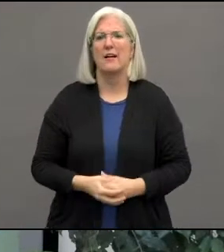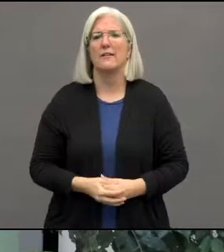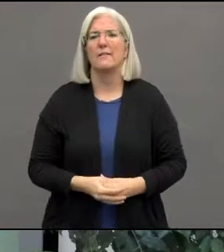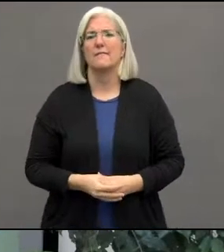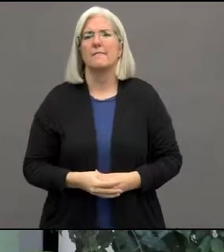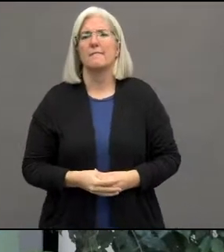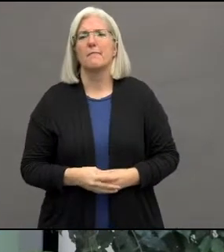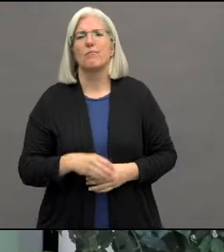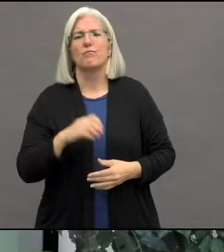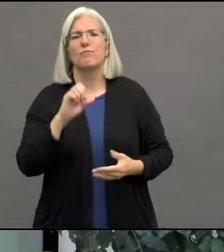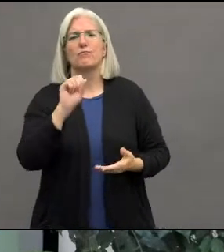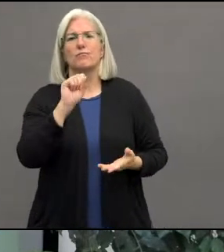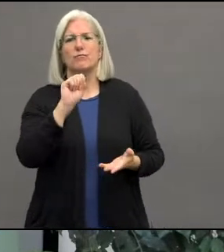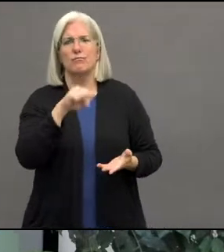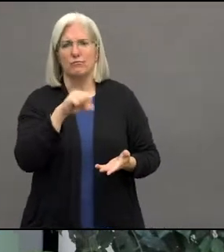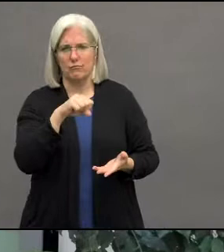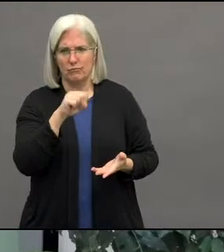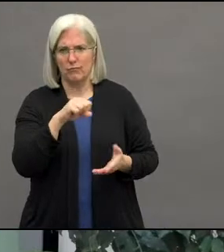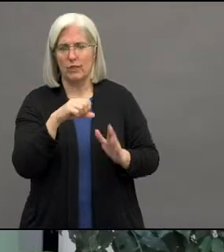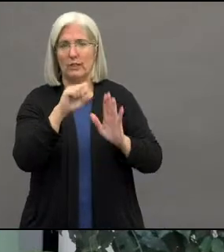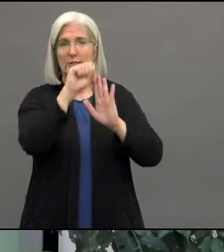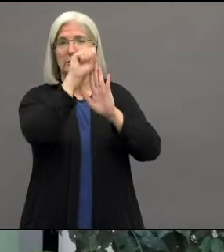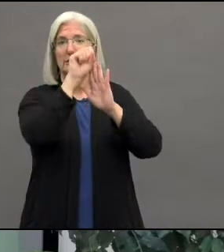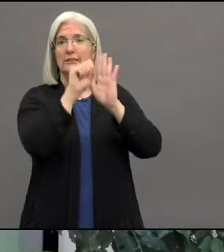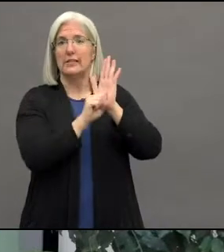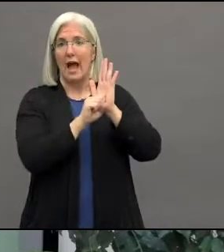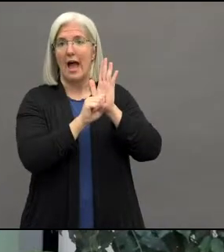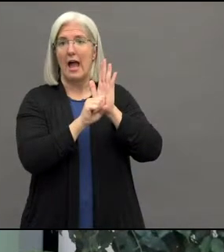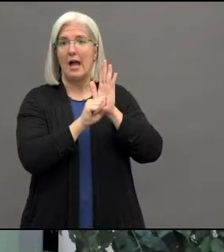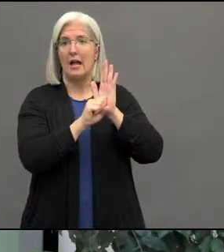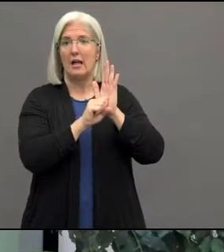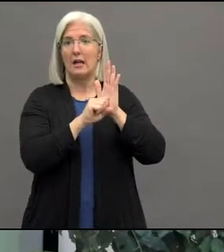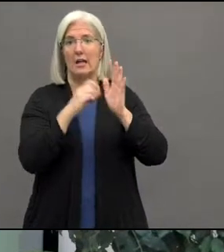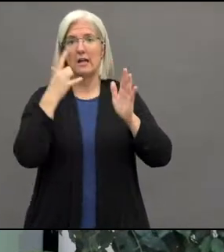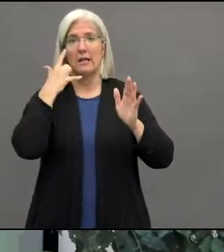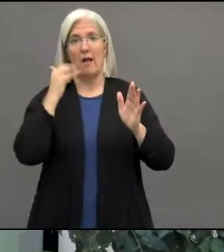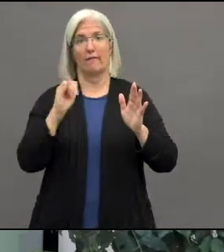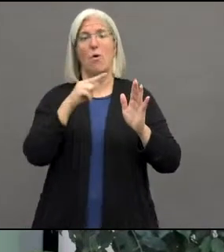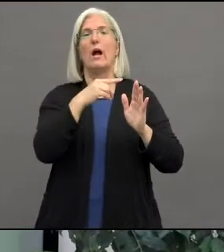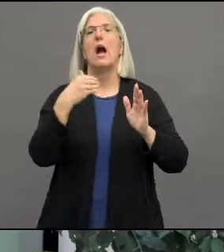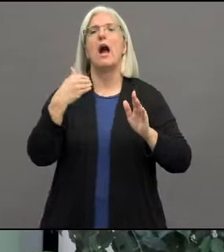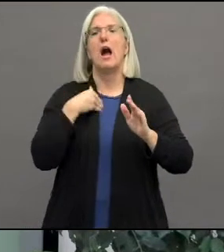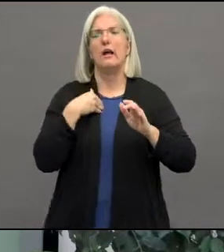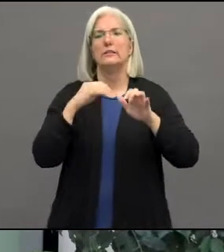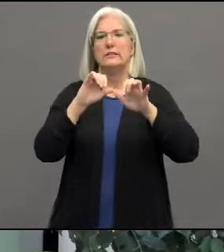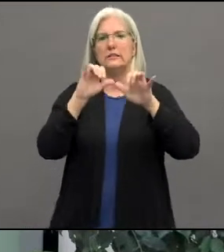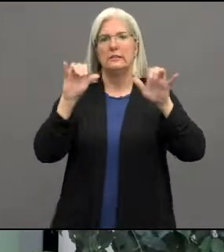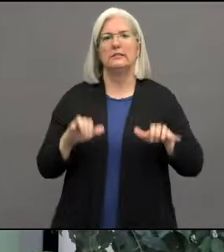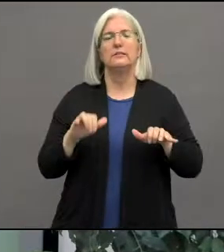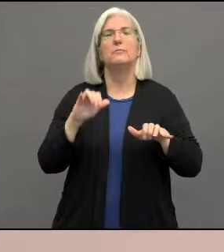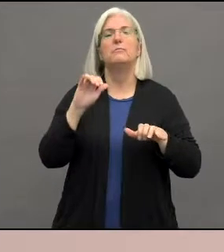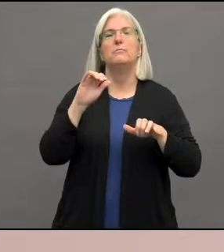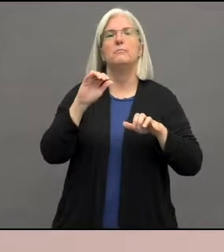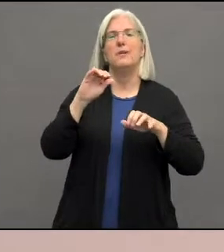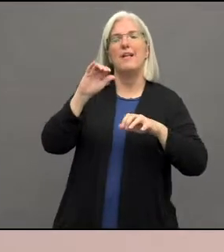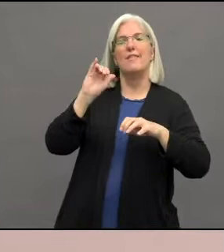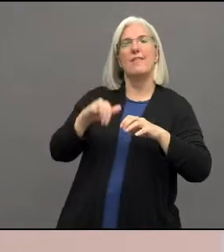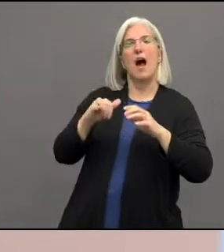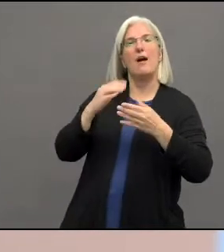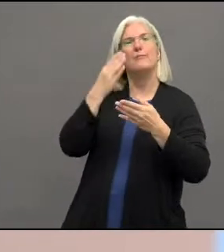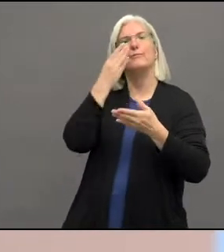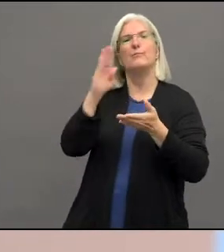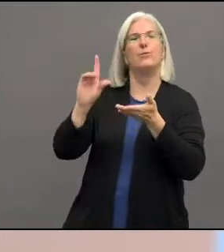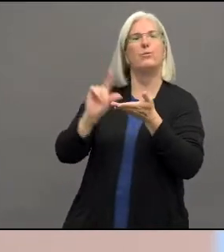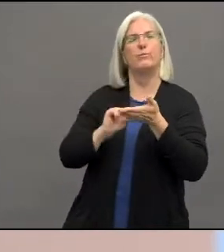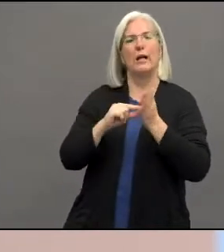so the state has the blueprint framework in where it allows certain counties to move